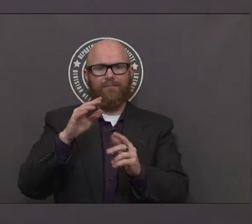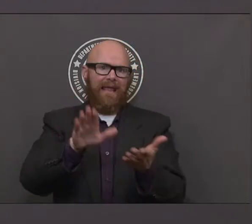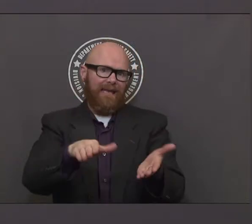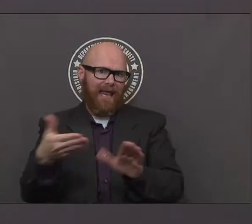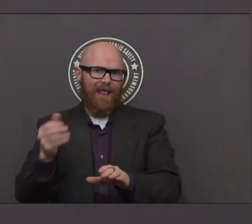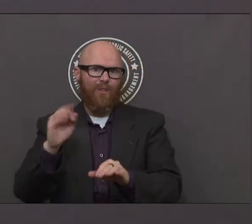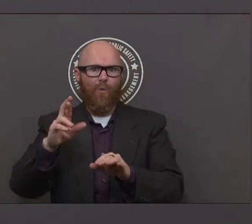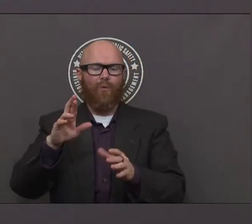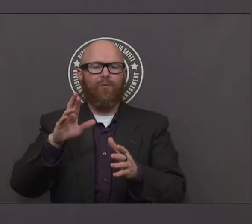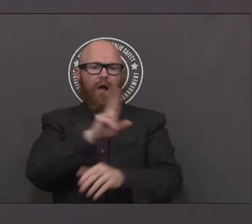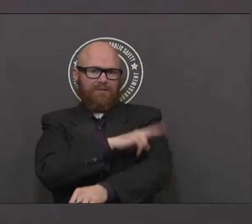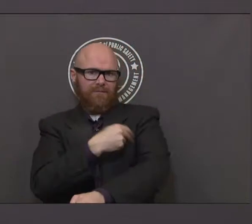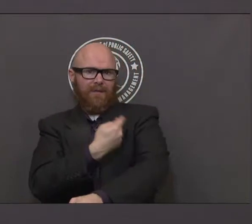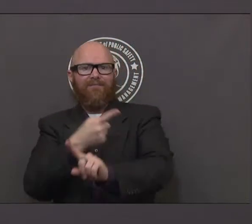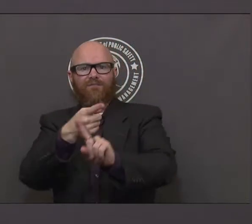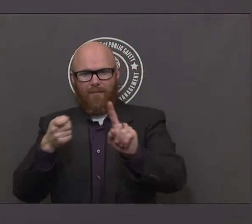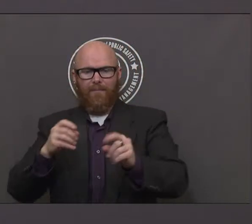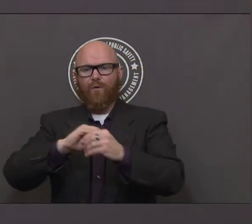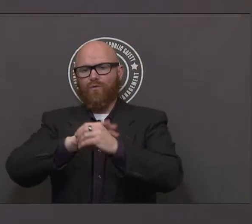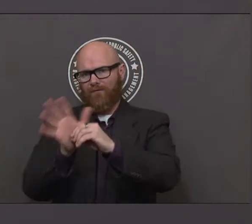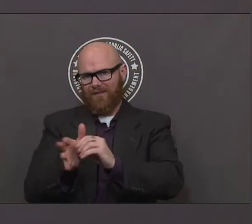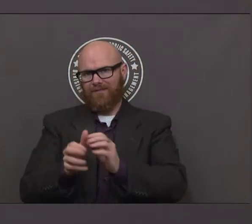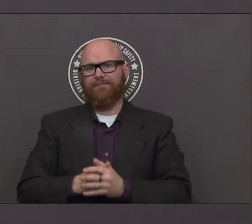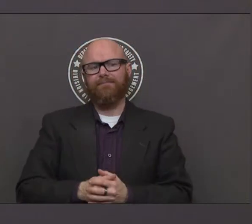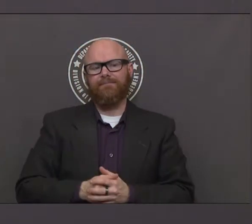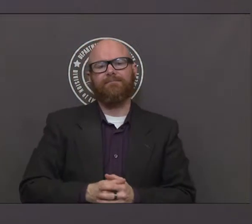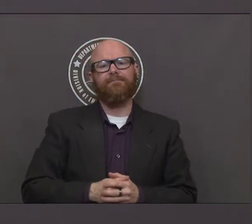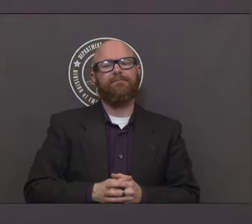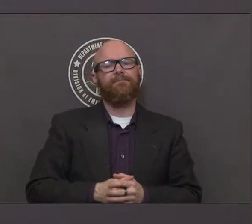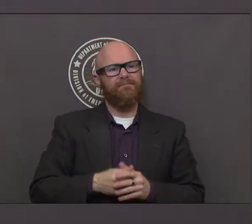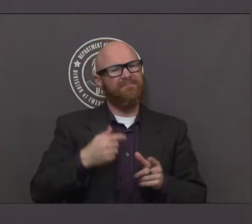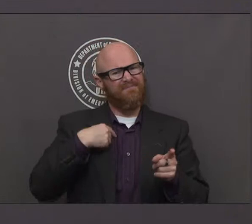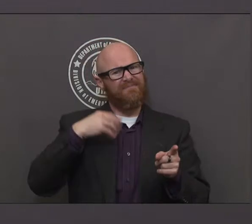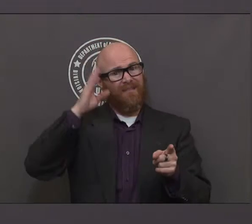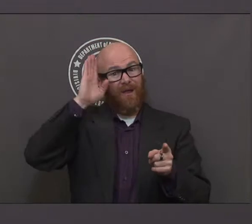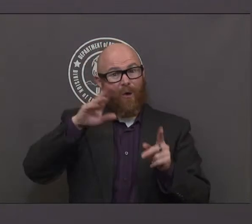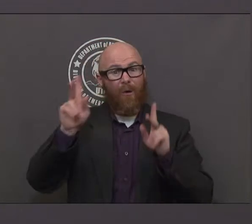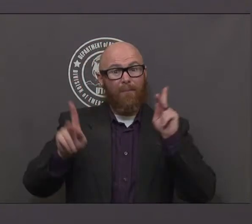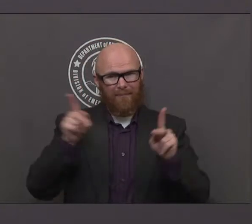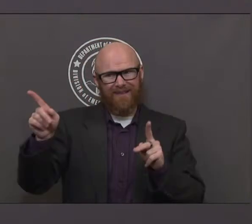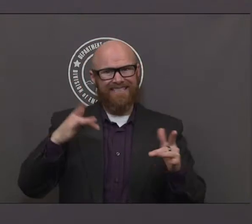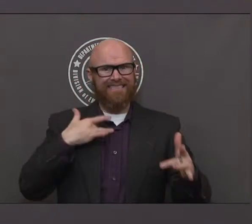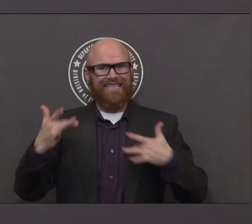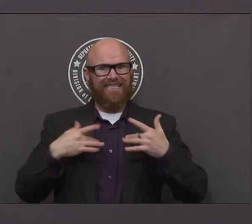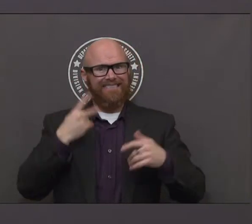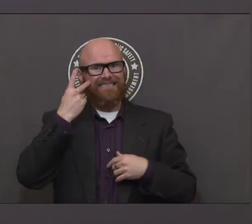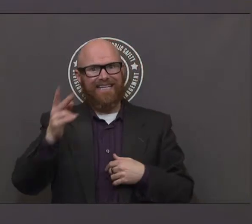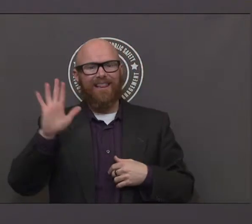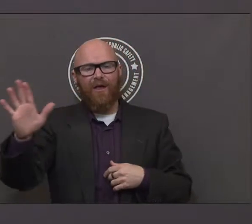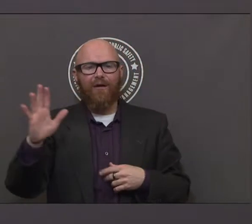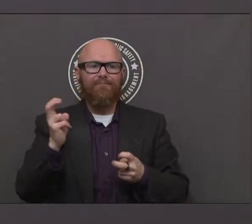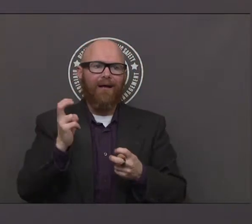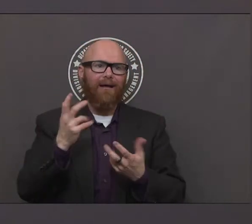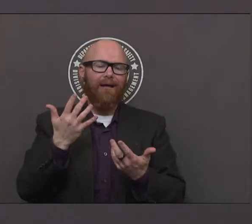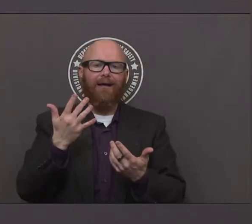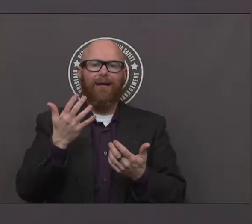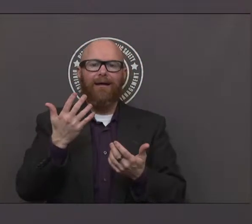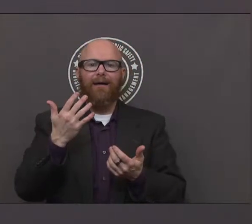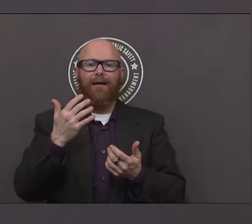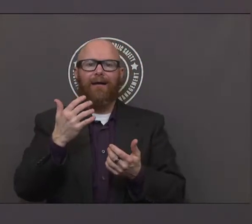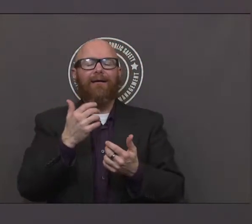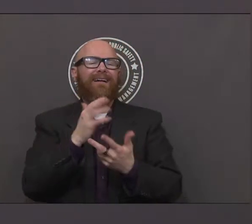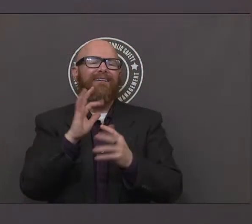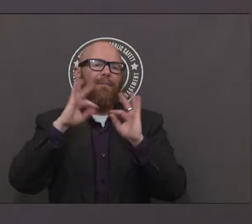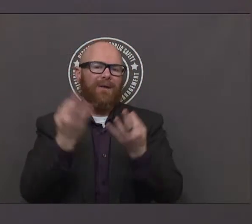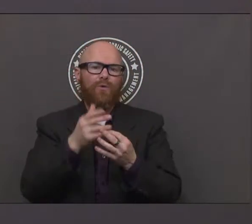risk. And one more, I know people are eager to see loved ones in nursing homes and hospitals. Now that many residents of nursing